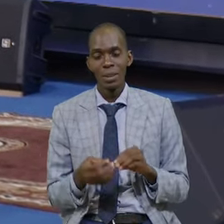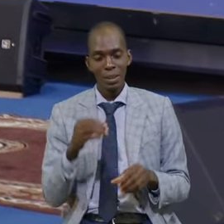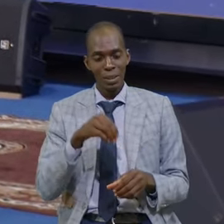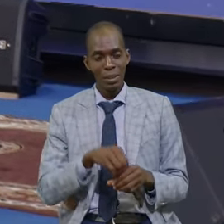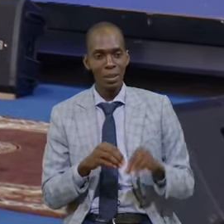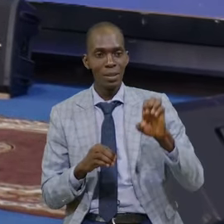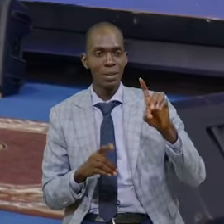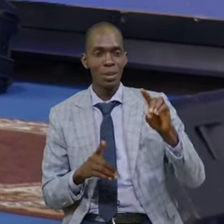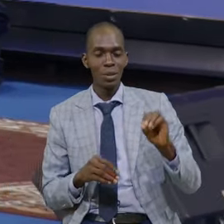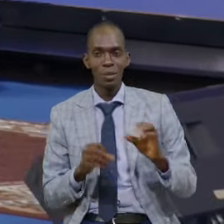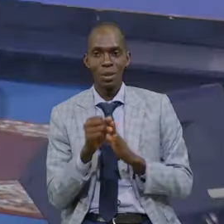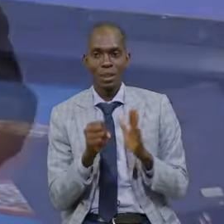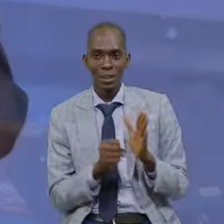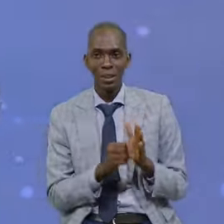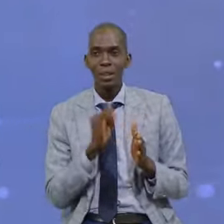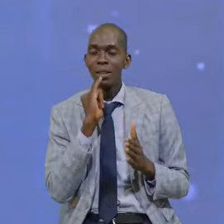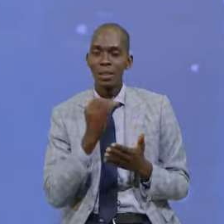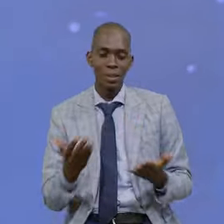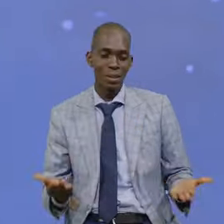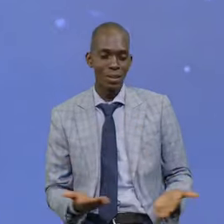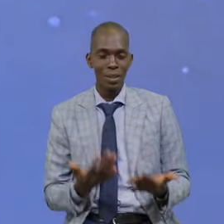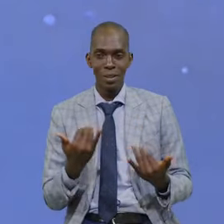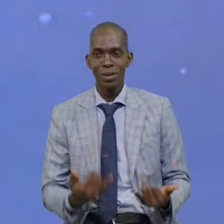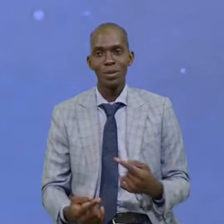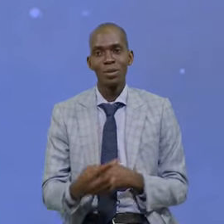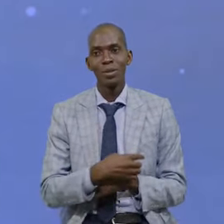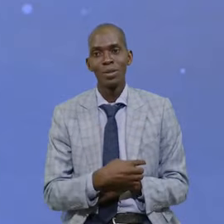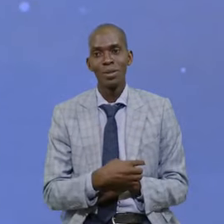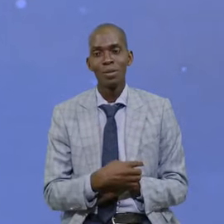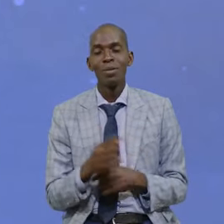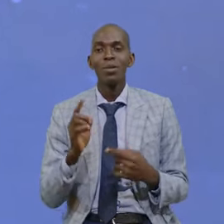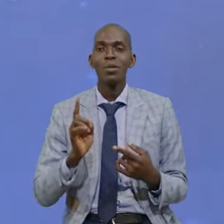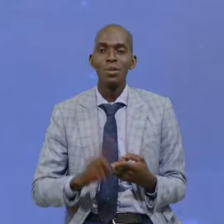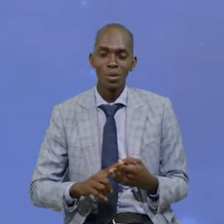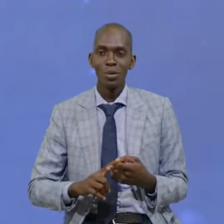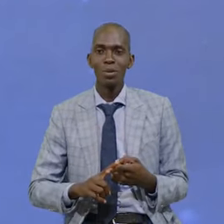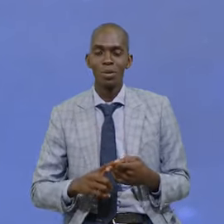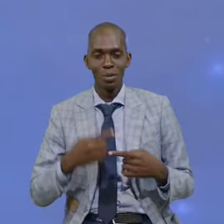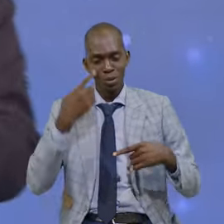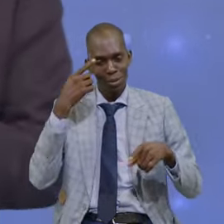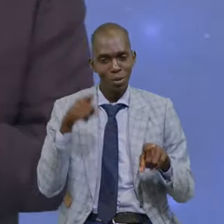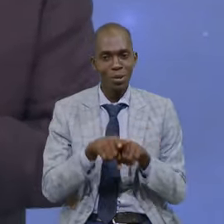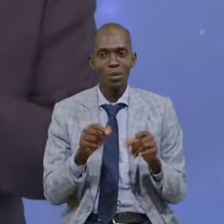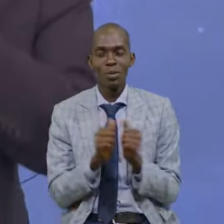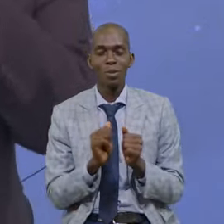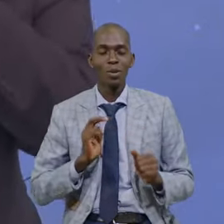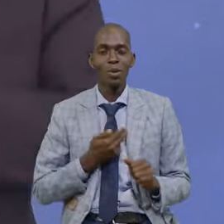State is here today to confirm with us, loose